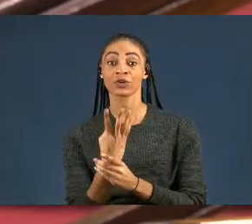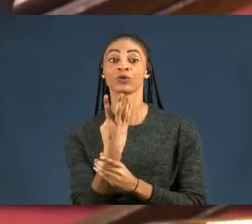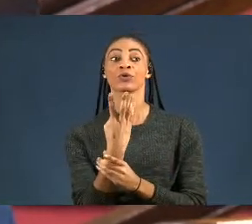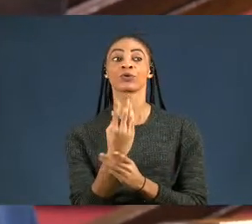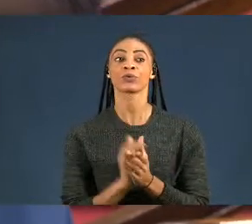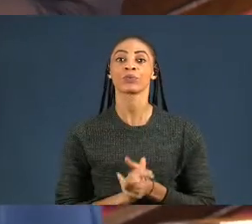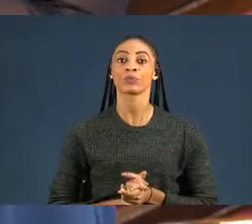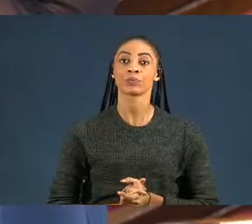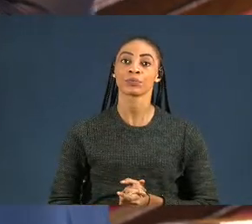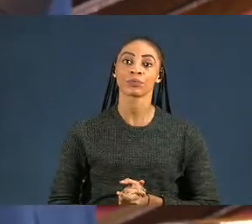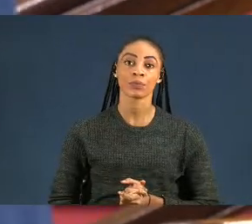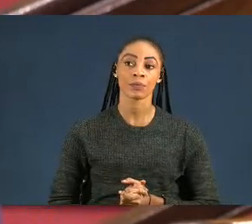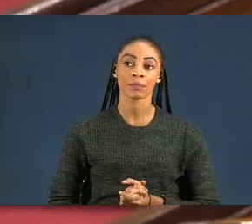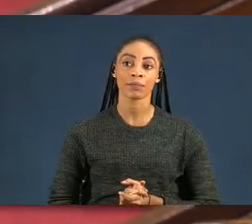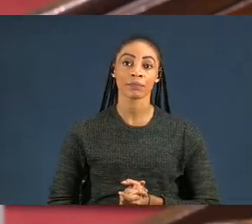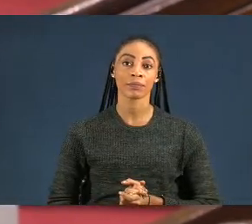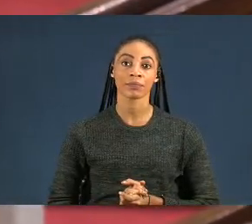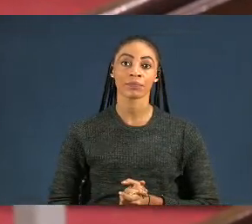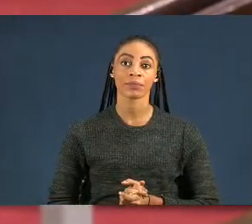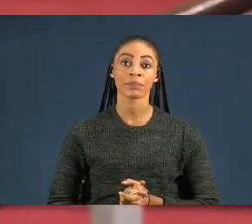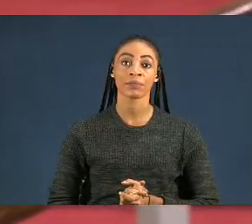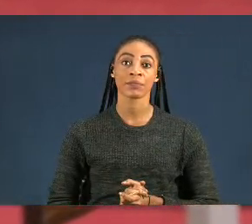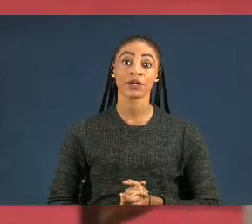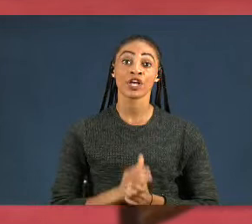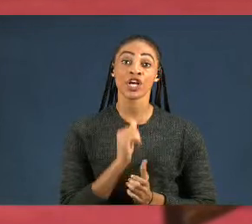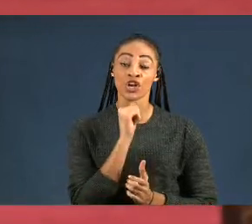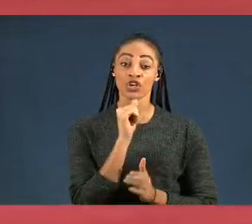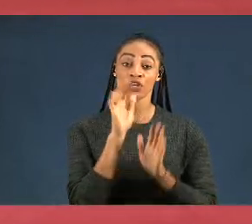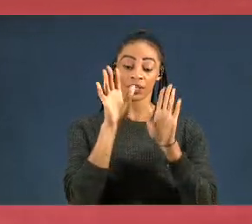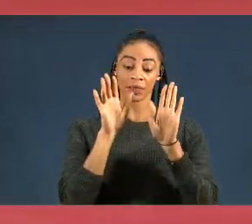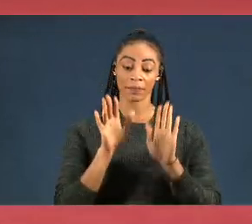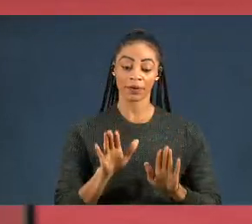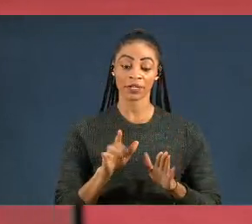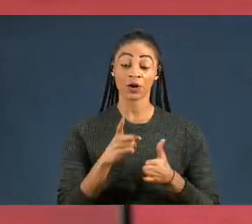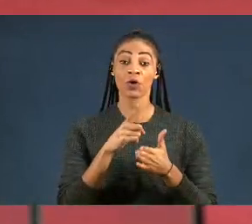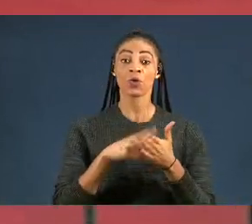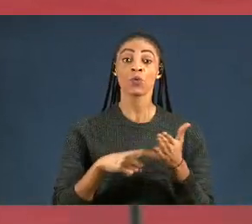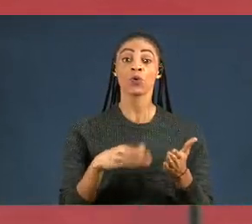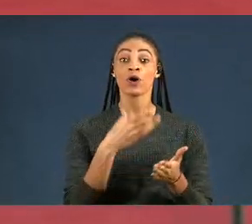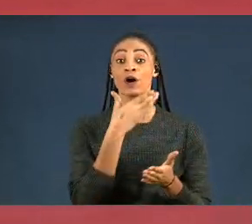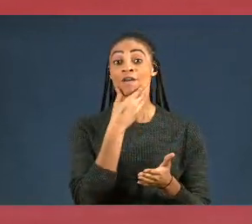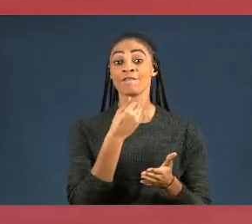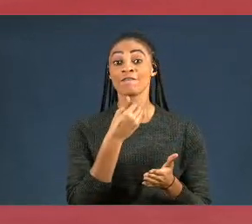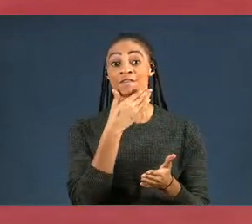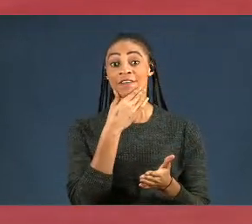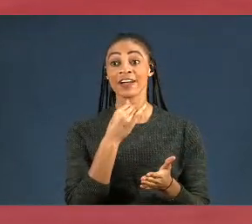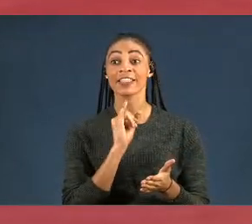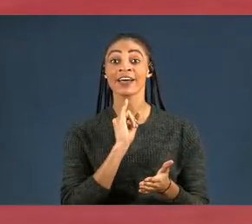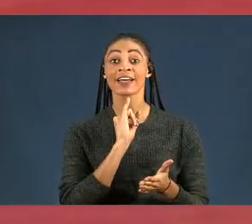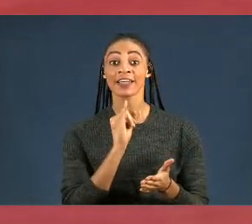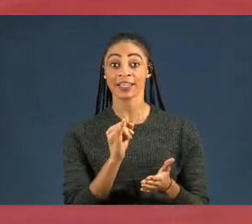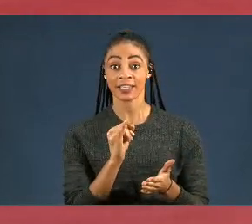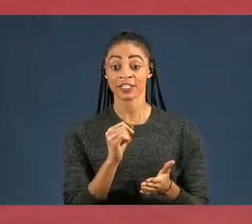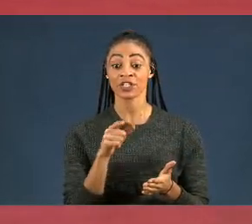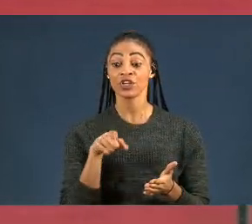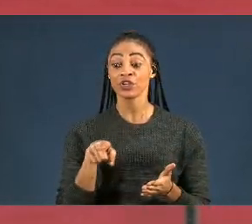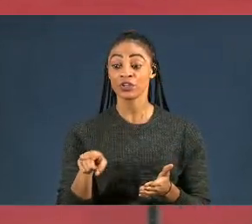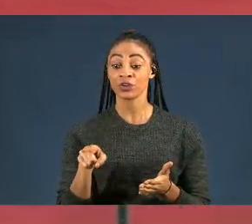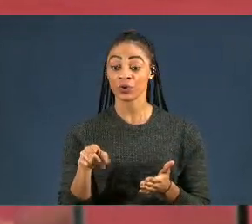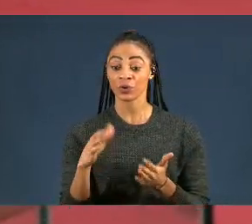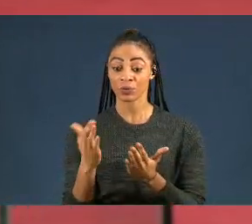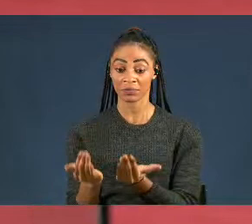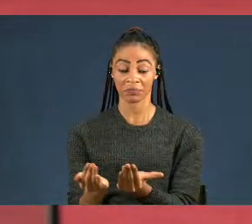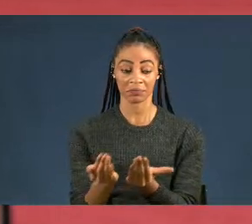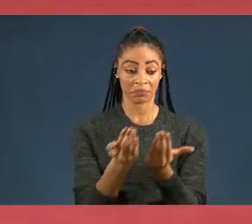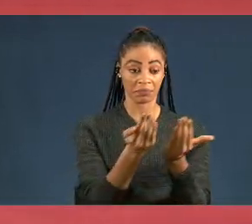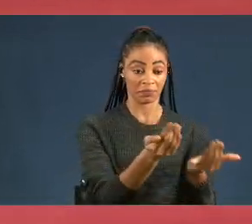to do. It doesn't matter what the father is, we push the children to the father. We love them unconditionally, but